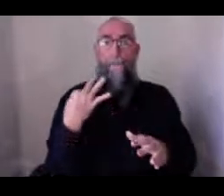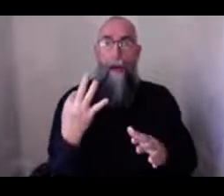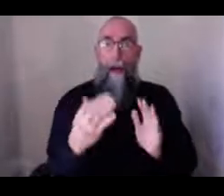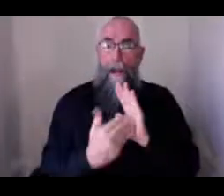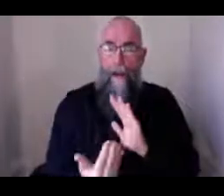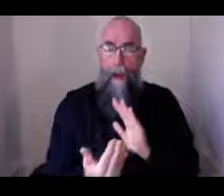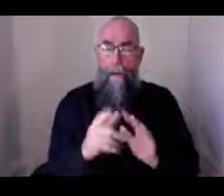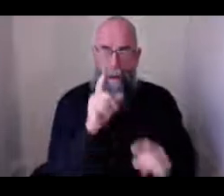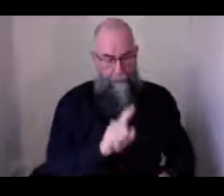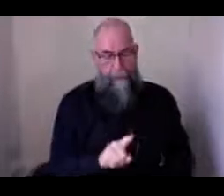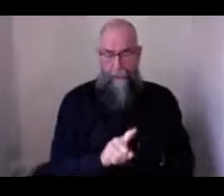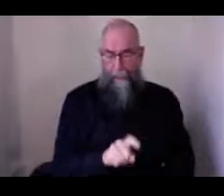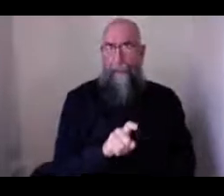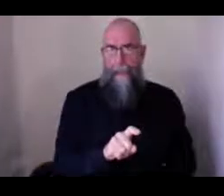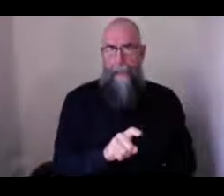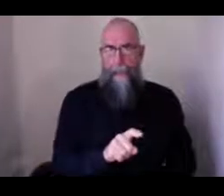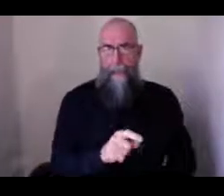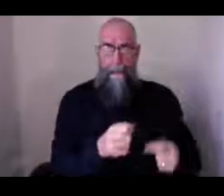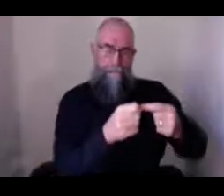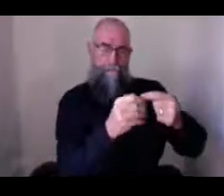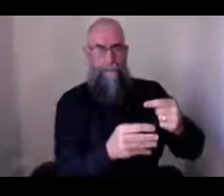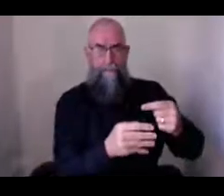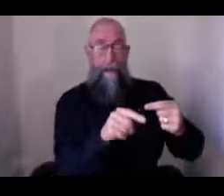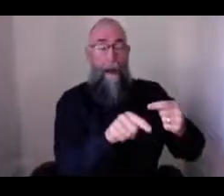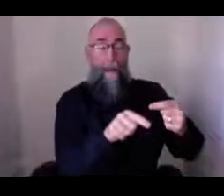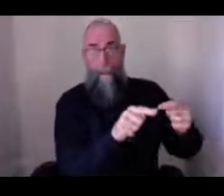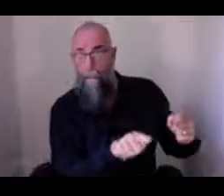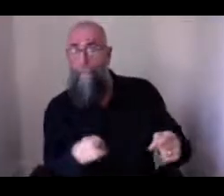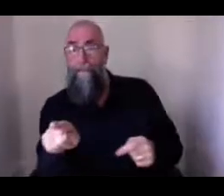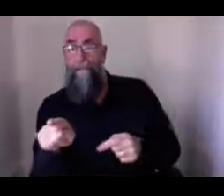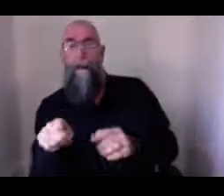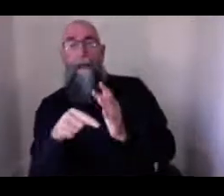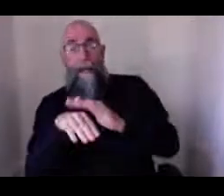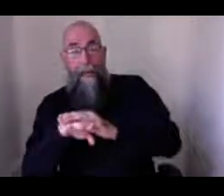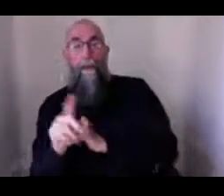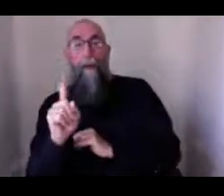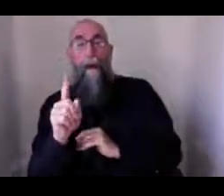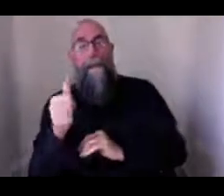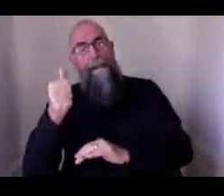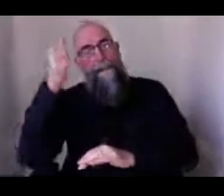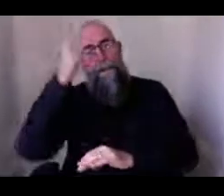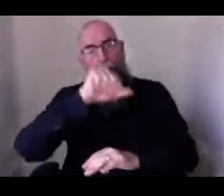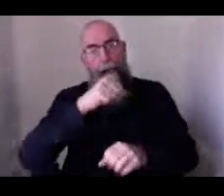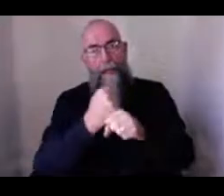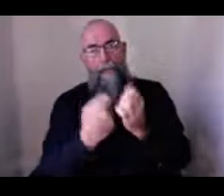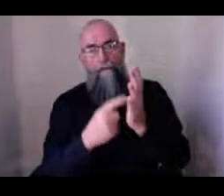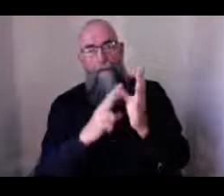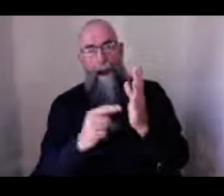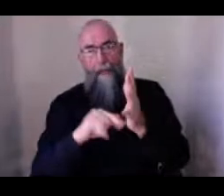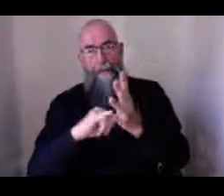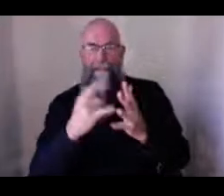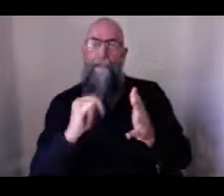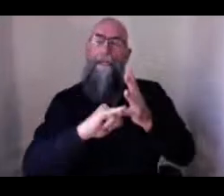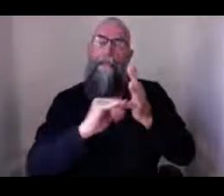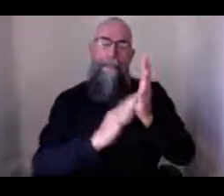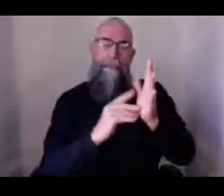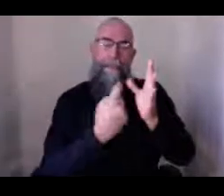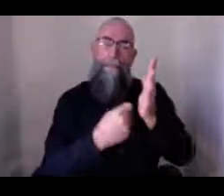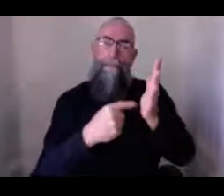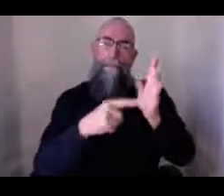click on. Clicking on this takes you through to the Smarty Grants portal. Smarty Grants is where you can register to